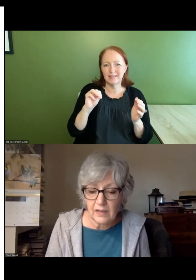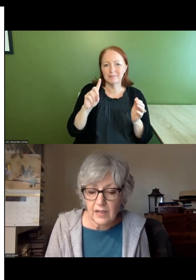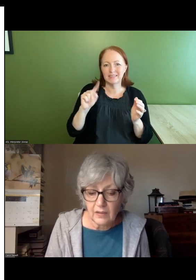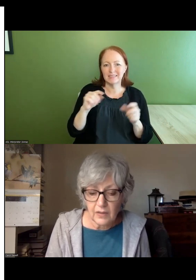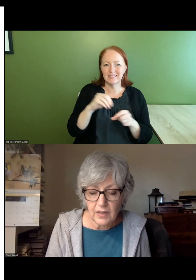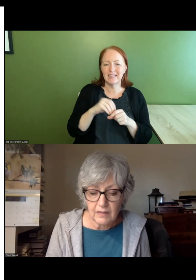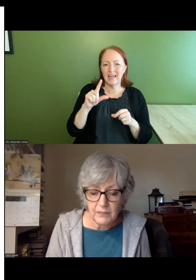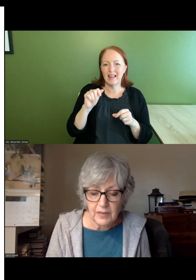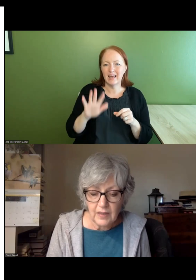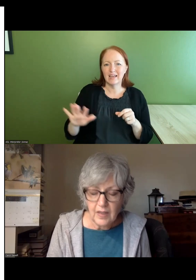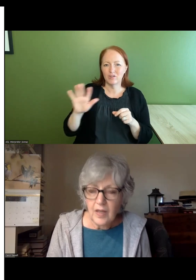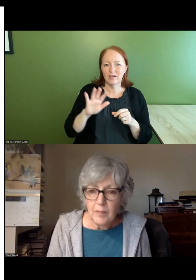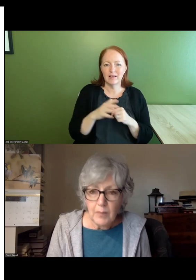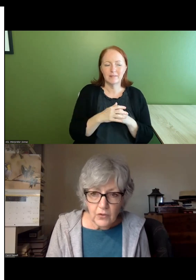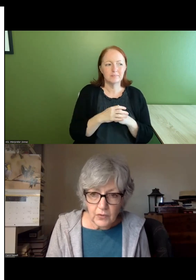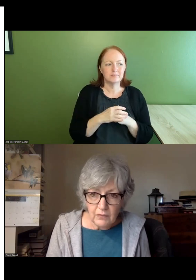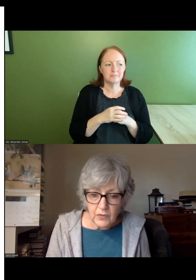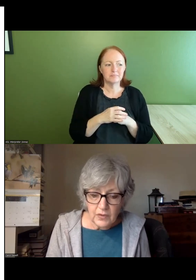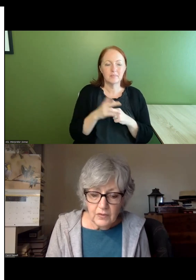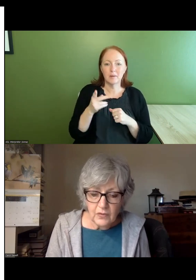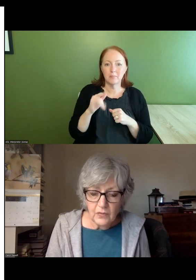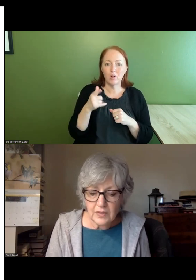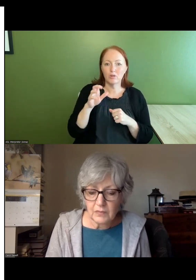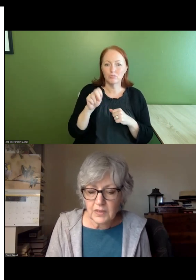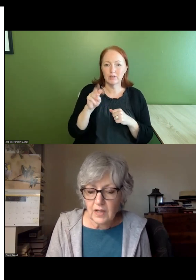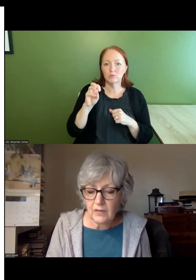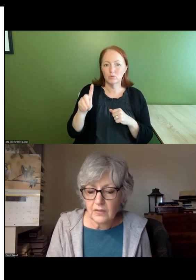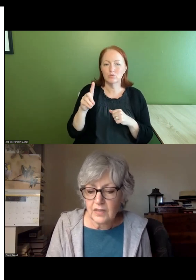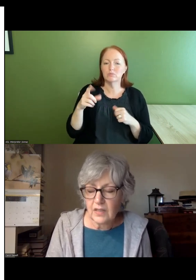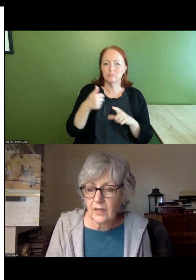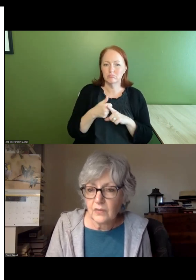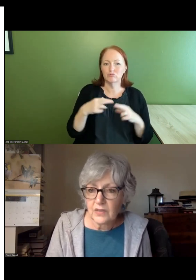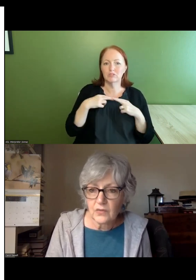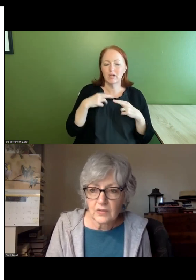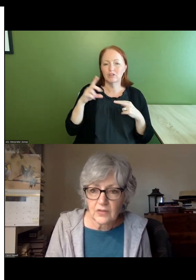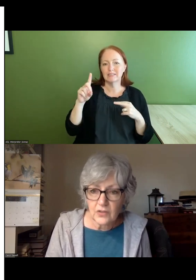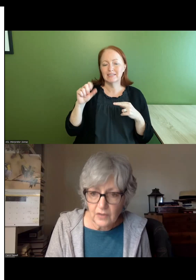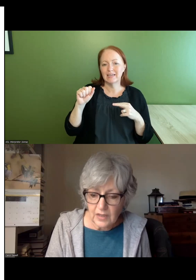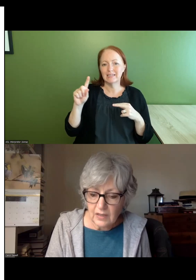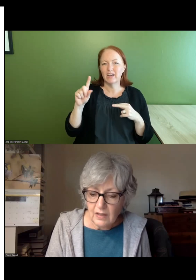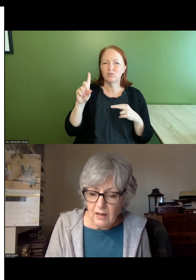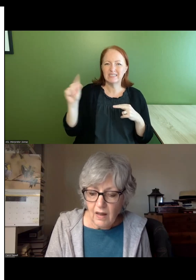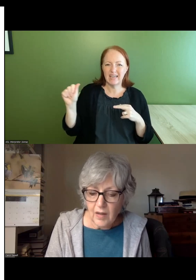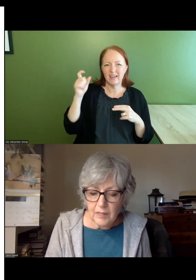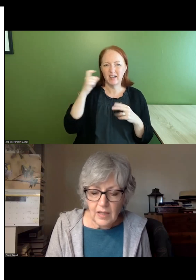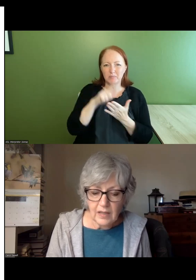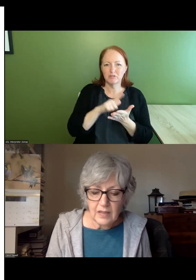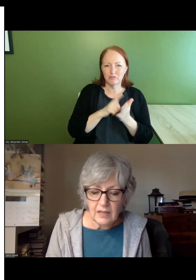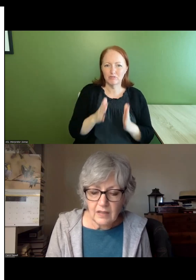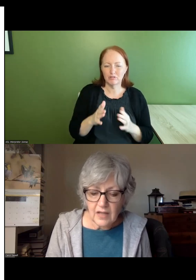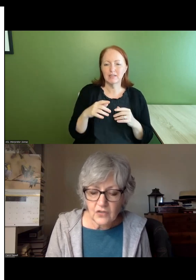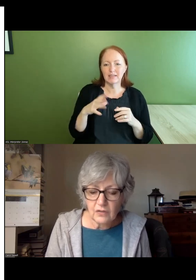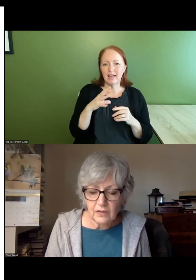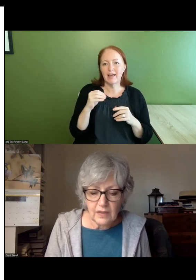the LA area. Paul Greenwood, who is a retired San Diego district attorney, and